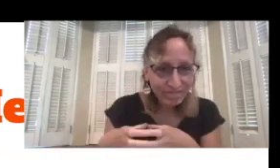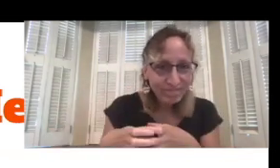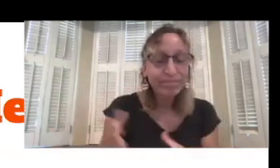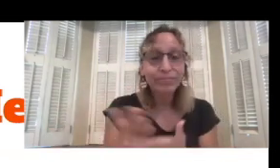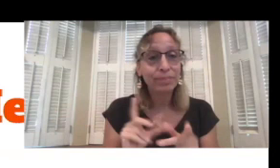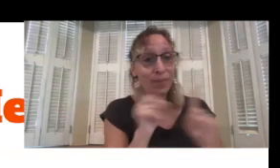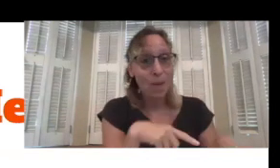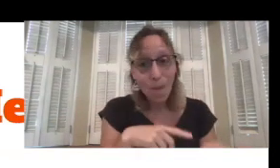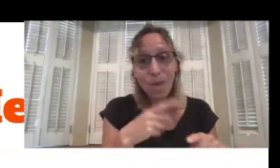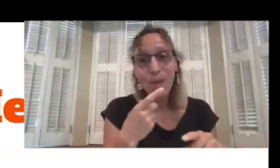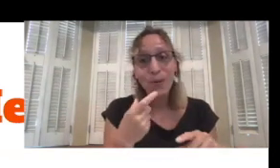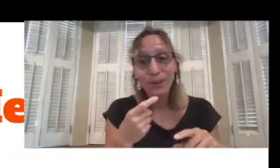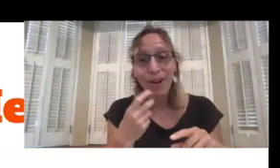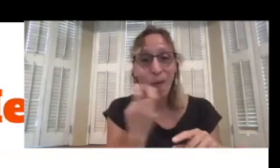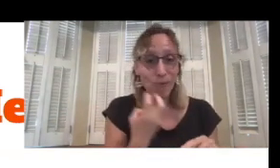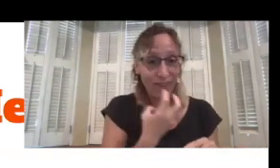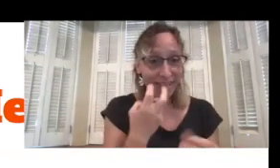where they have deaf peers.